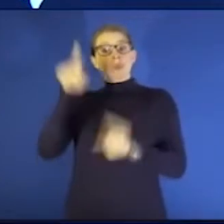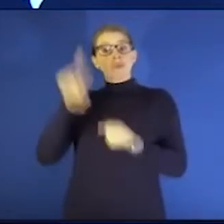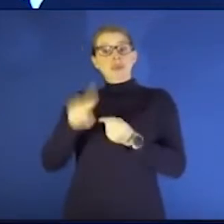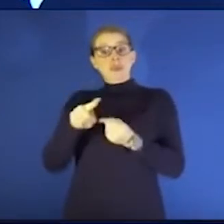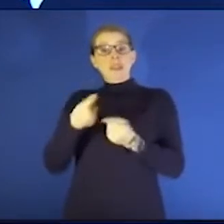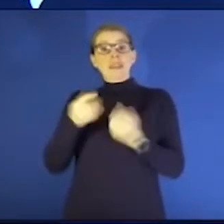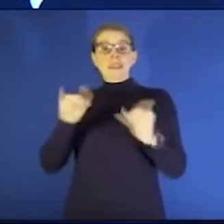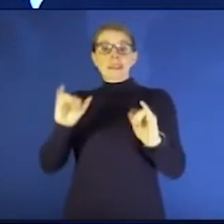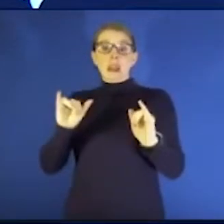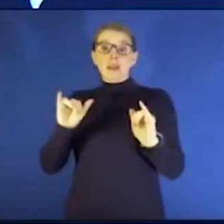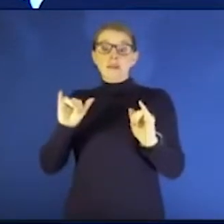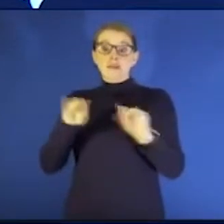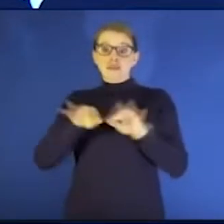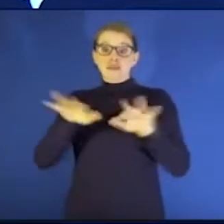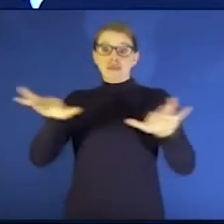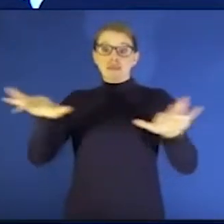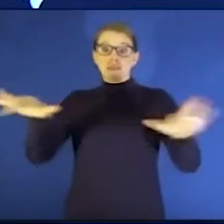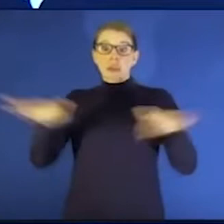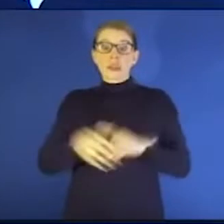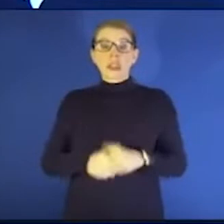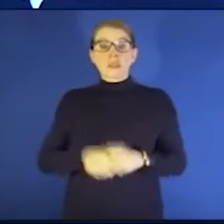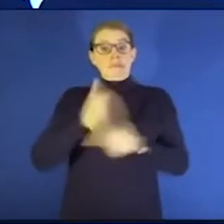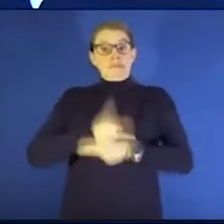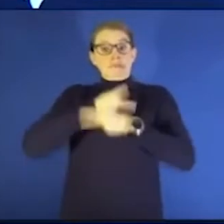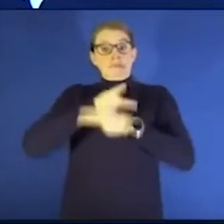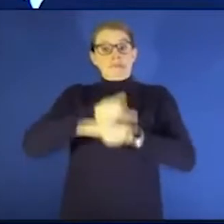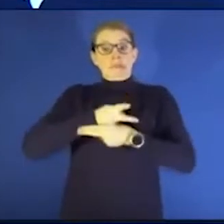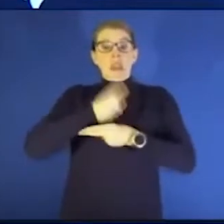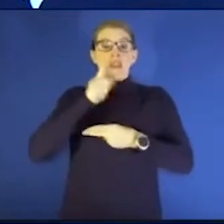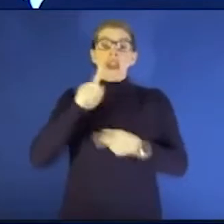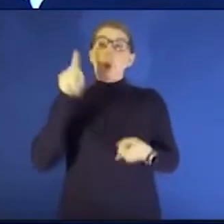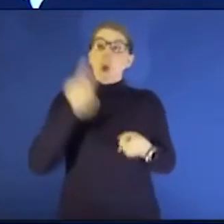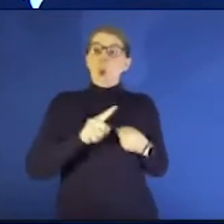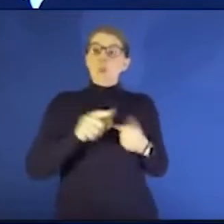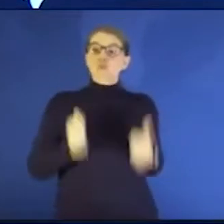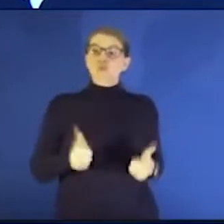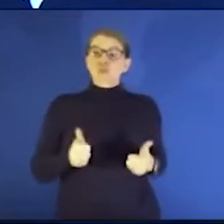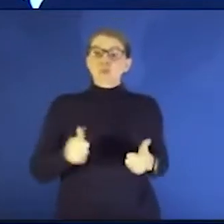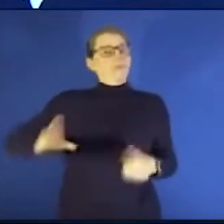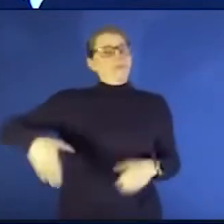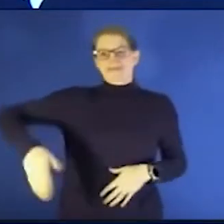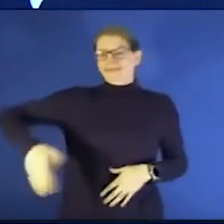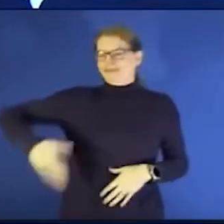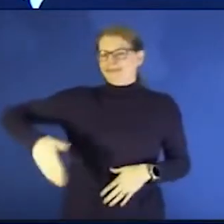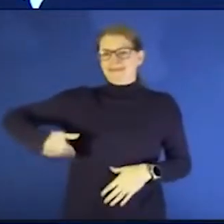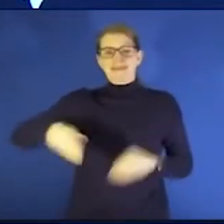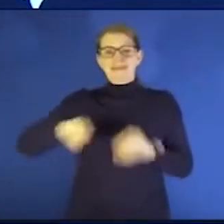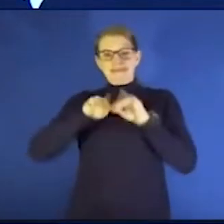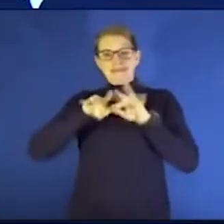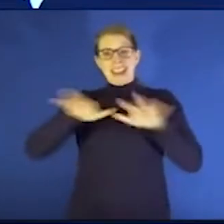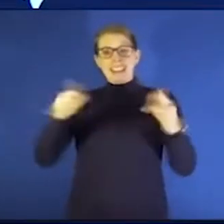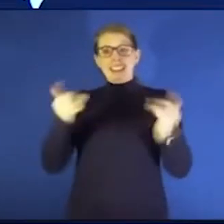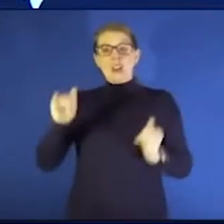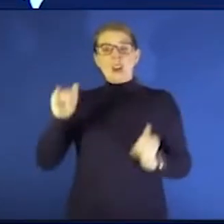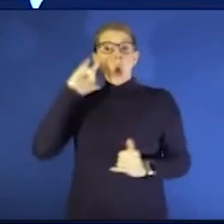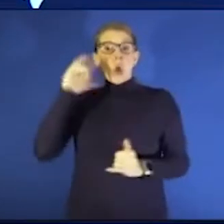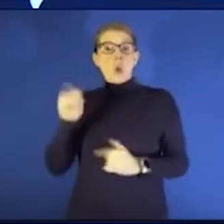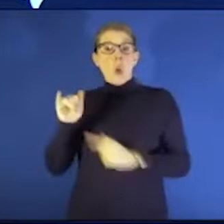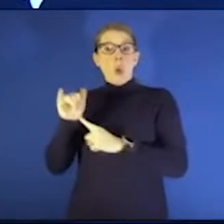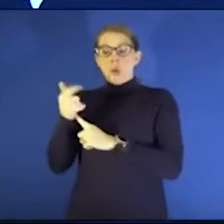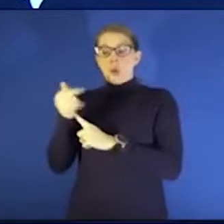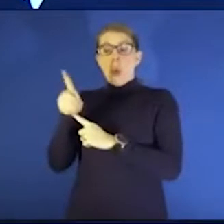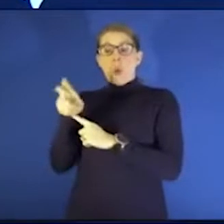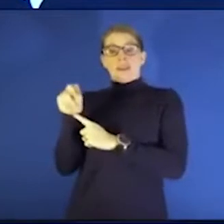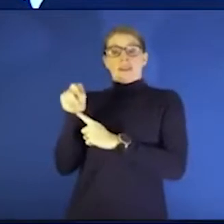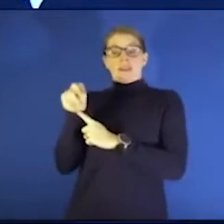so we have to be a little careful. We think we're down. That means we're golden. We're not golden yet. I'm hoping golden is going to be what we are in March and April. I think that's going to